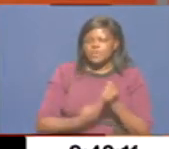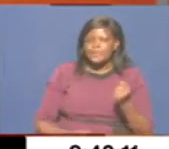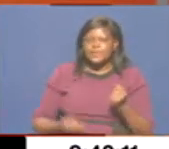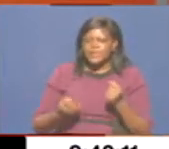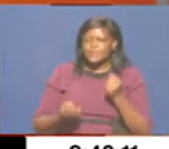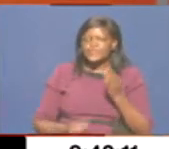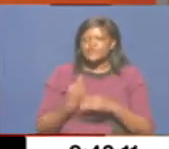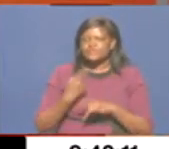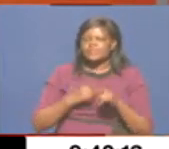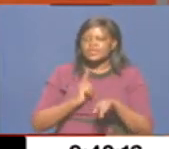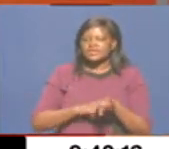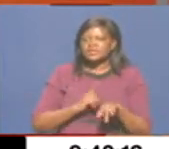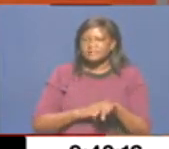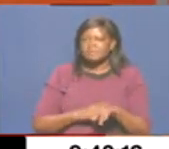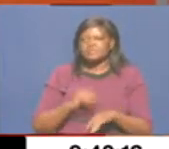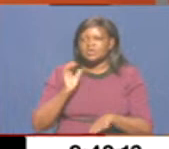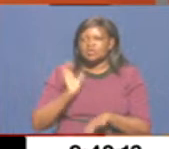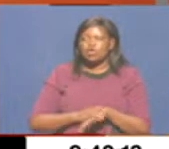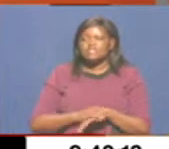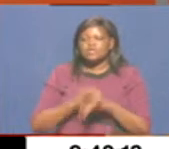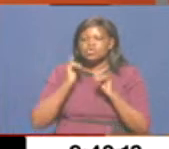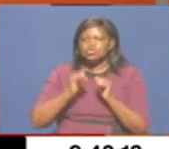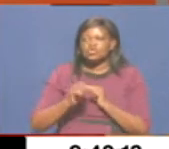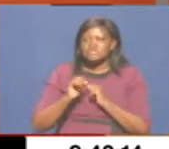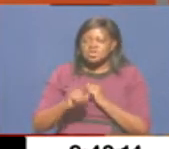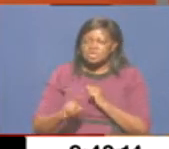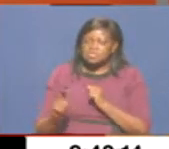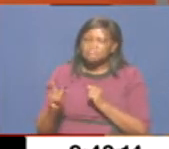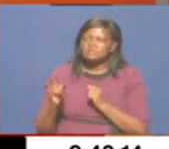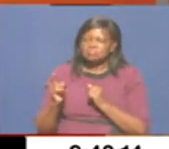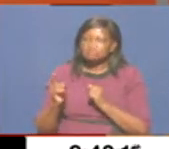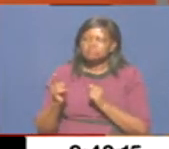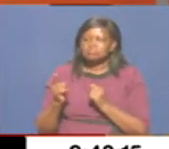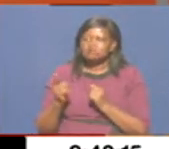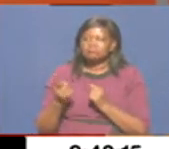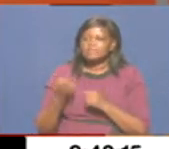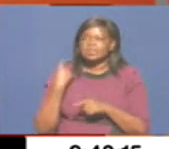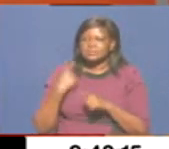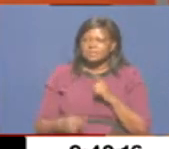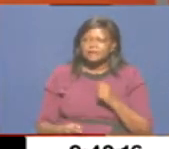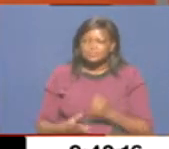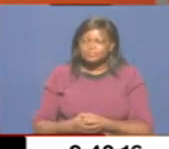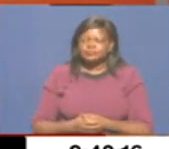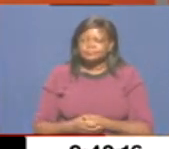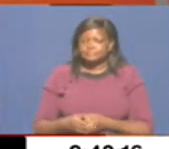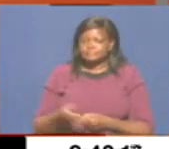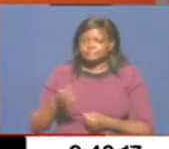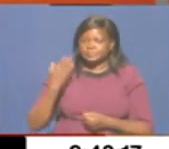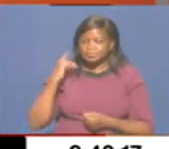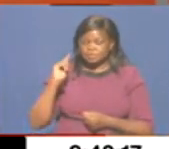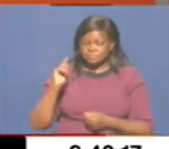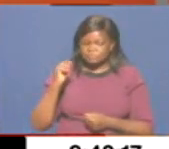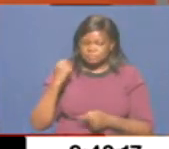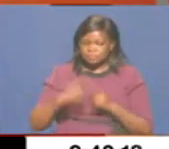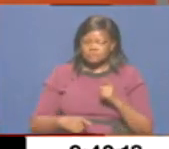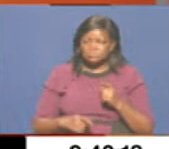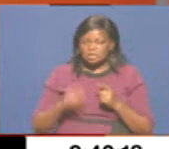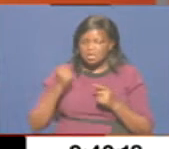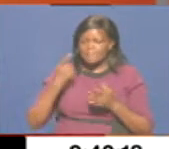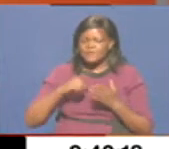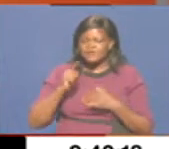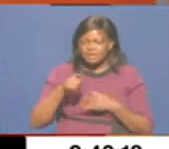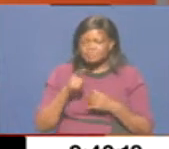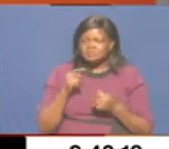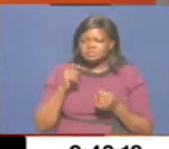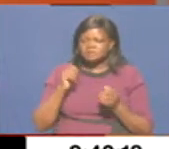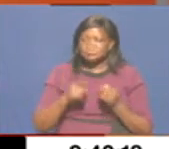cotton seeds were introduced in the market. Last year, Kenya approved the use of biotech cotton seeds